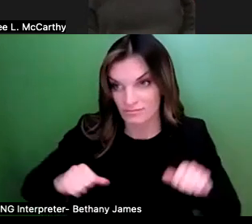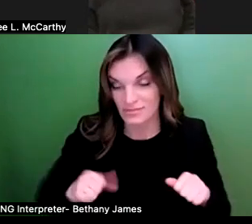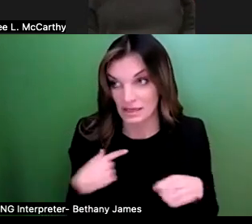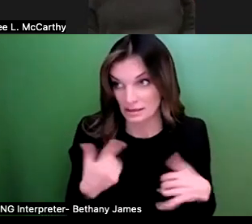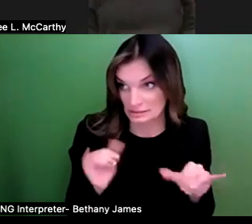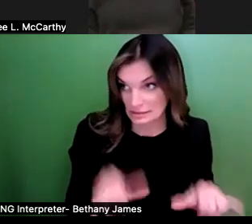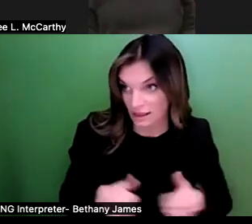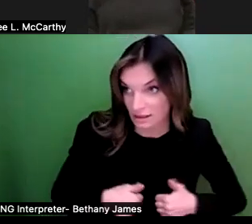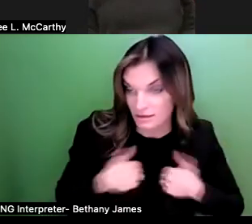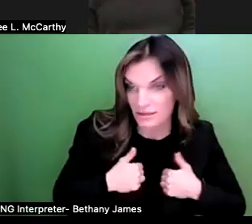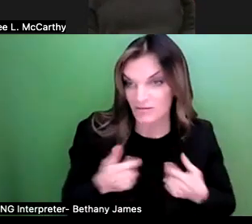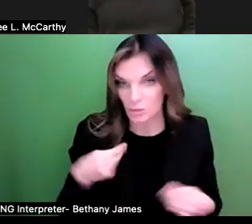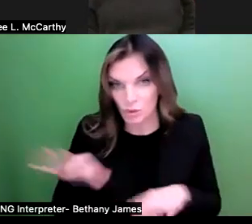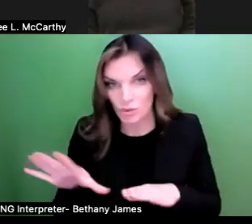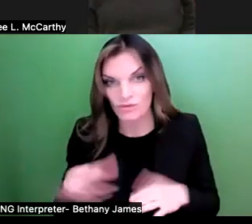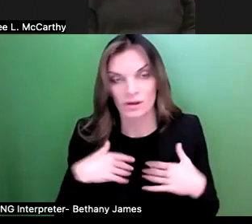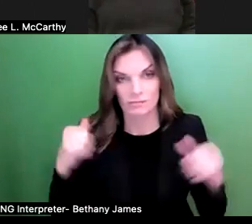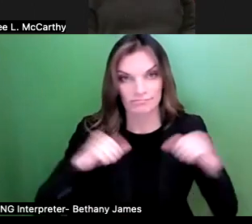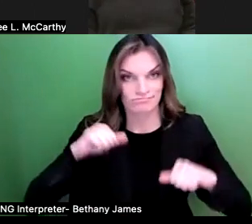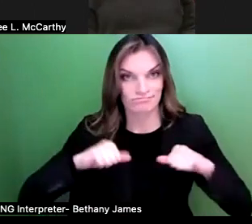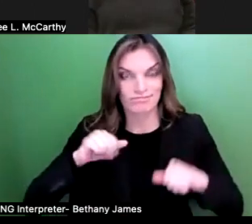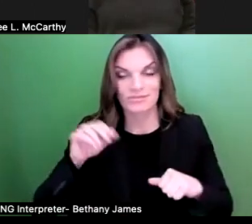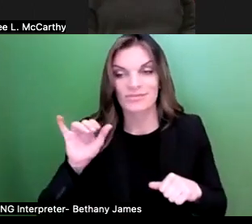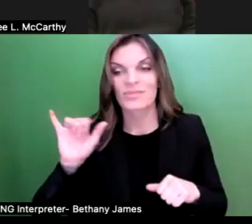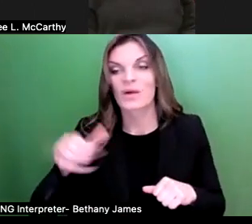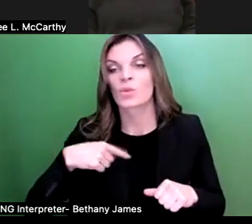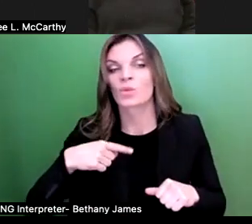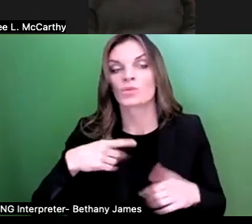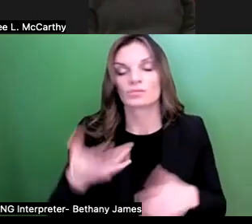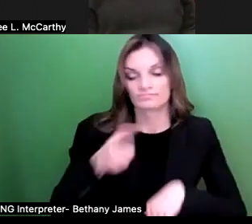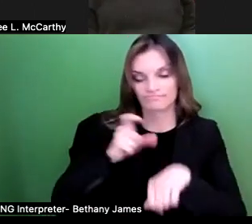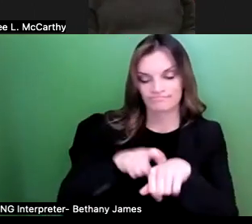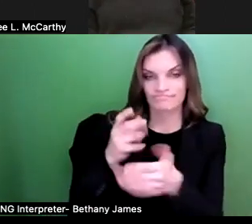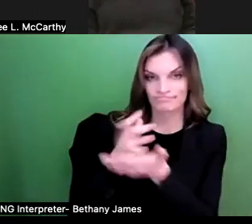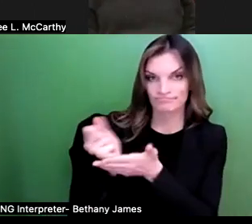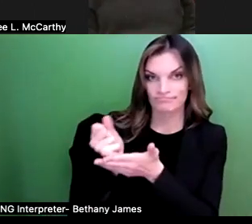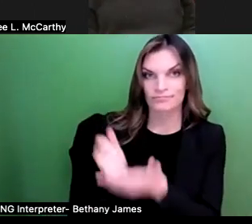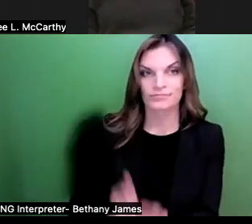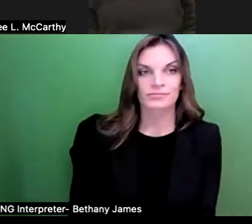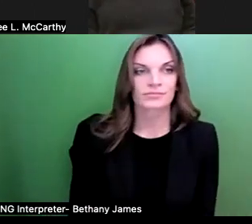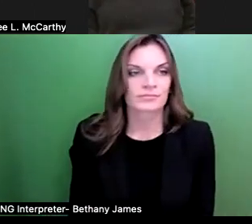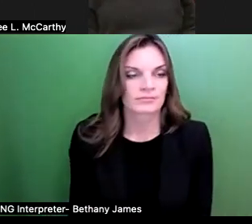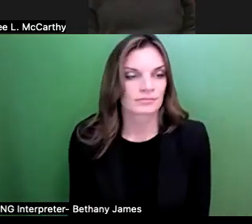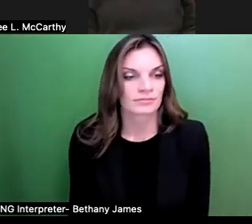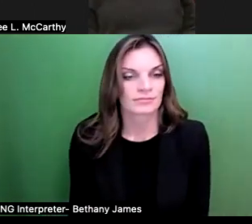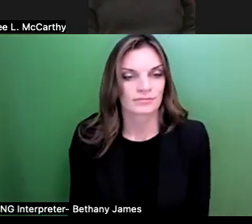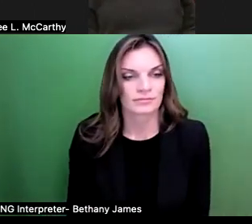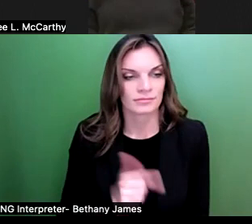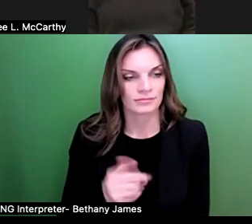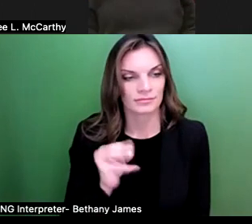They don't know if they're going to be able to continue to live there. And That's fine. Thank you. Ms. McGovern?